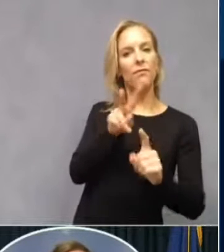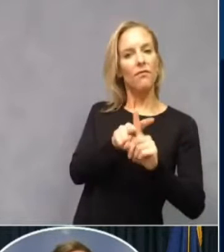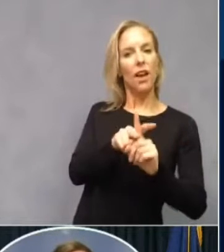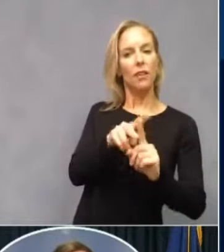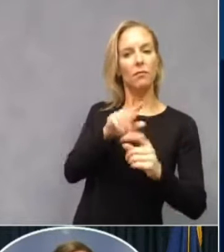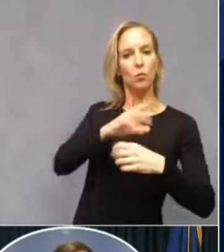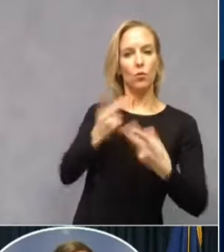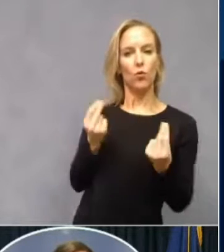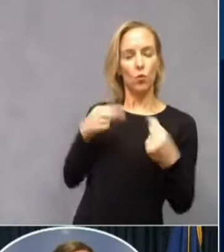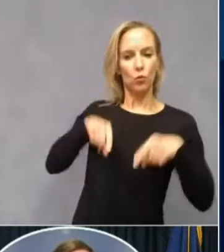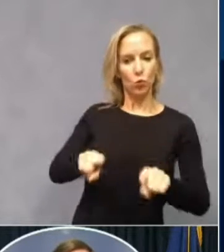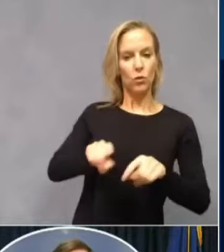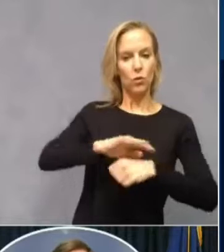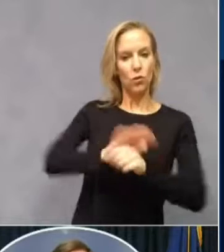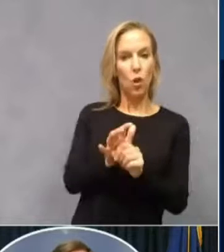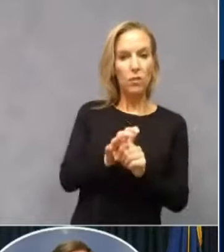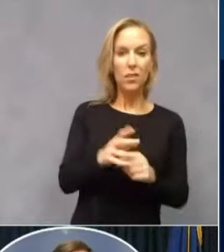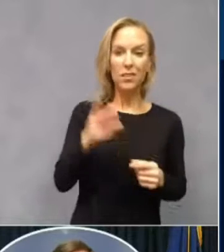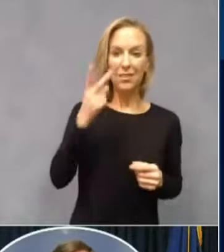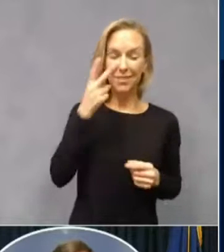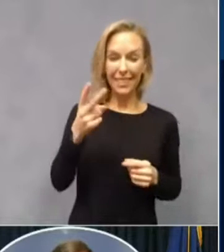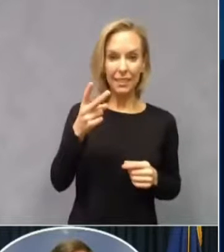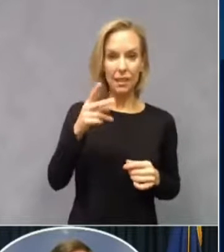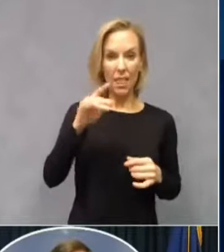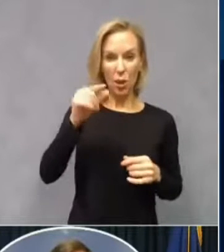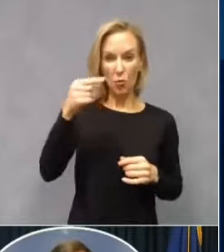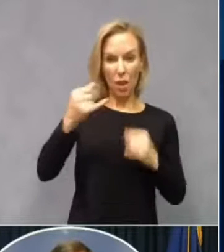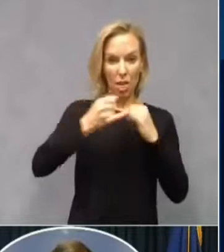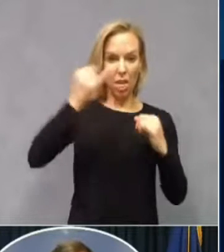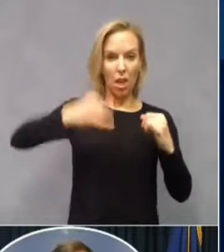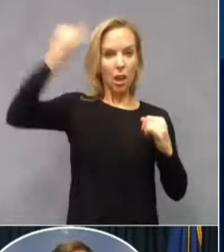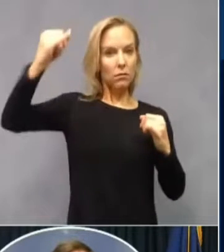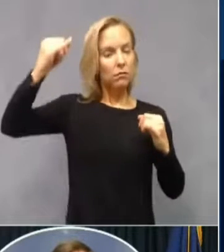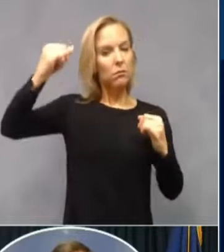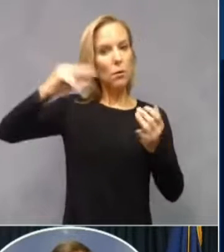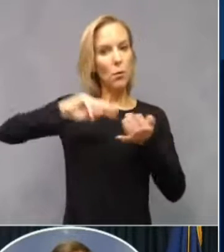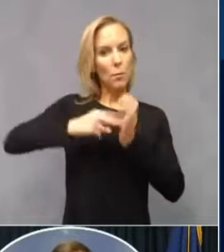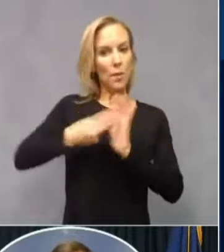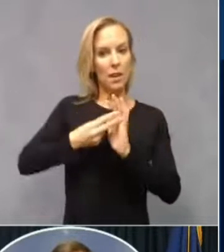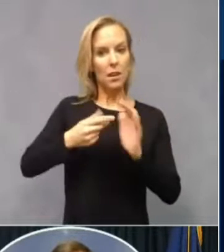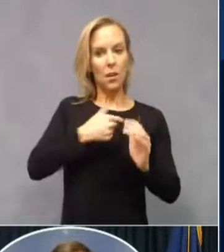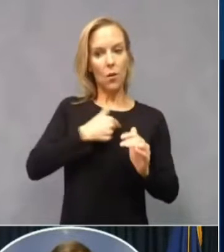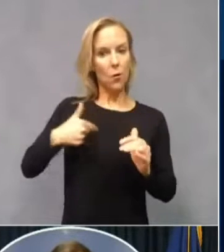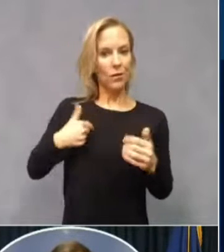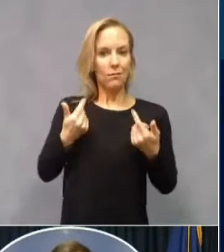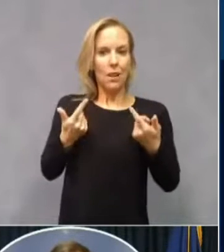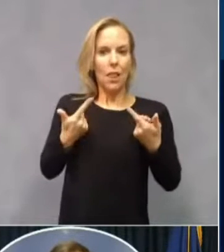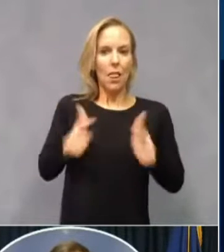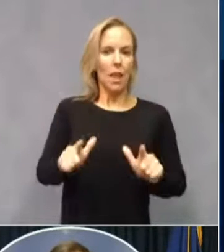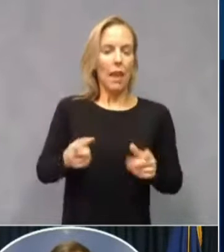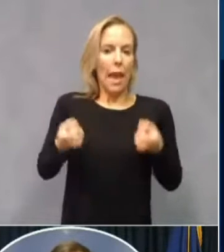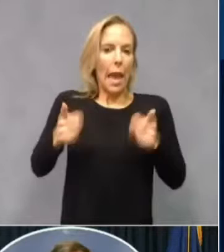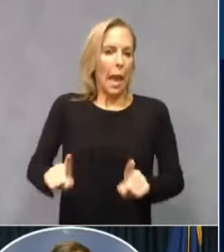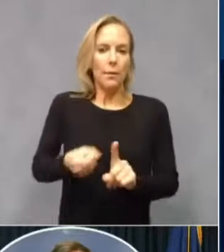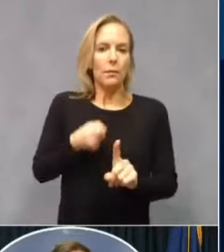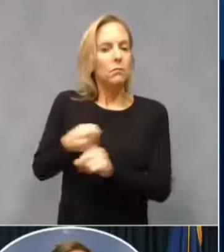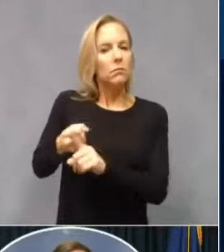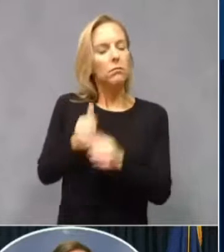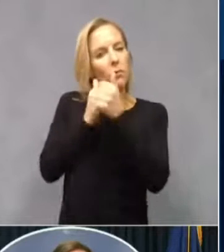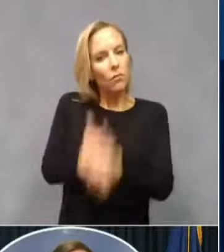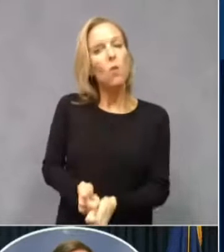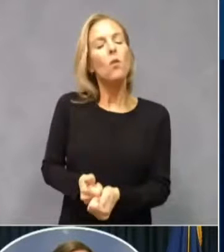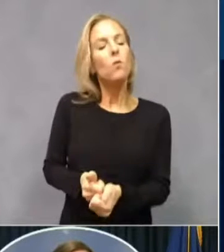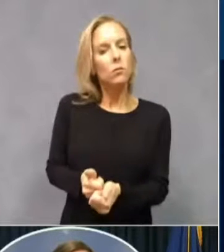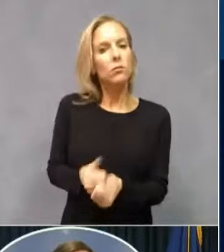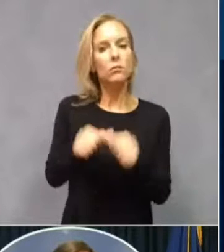those are your friends, those are your neighbors that we would lose. We cannot let that happen. Let's stay the course. Let's continue